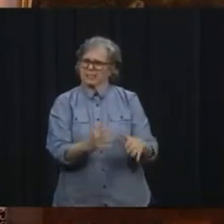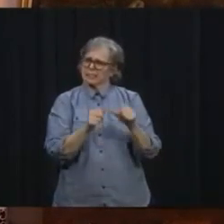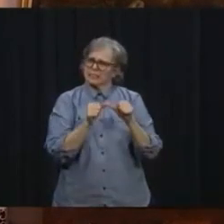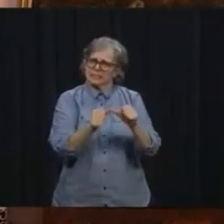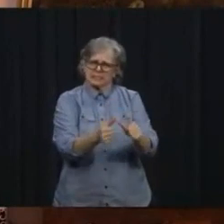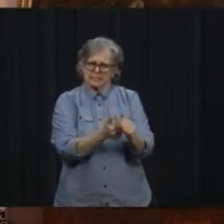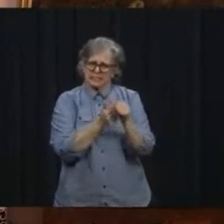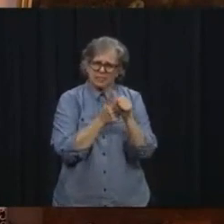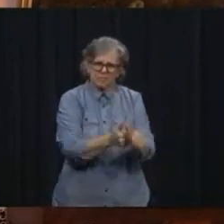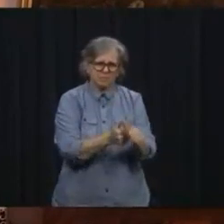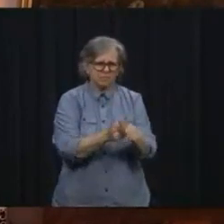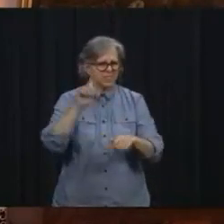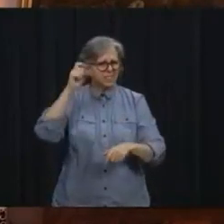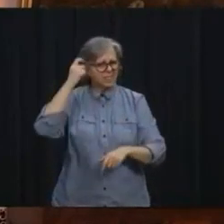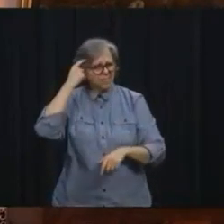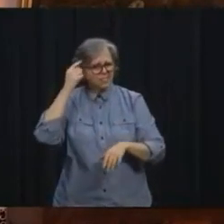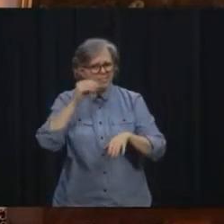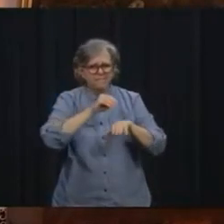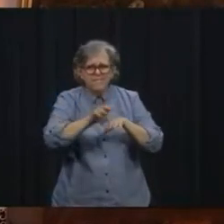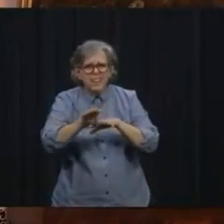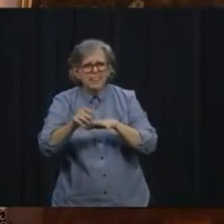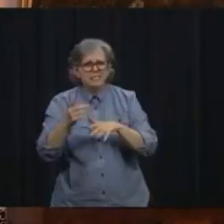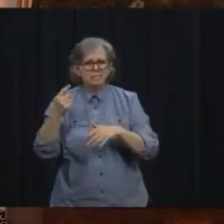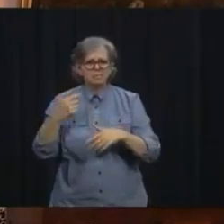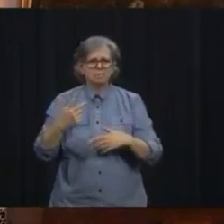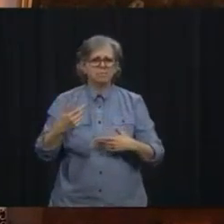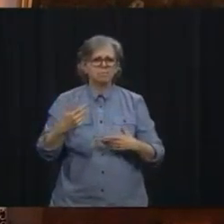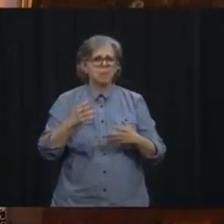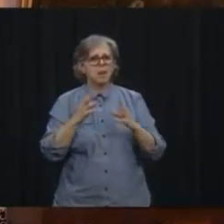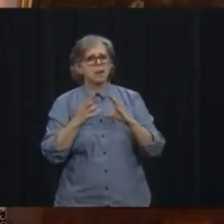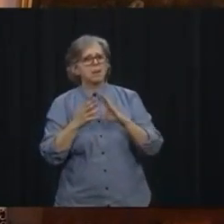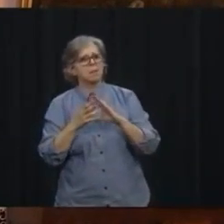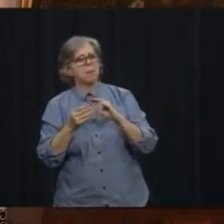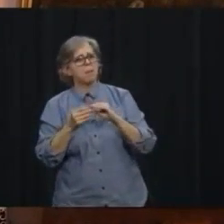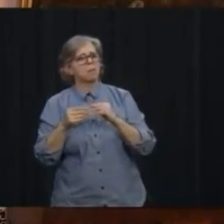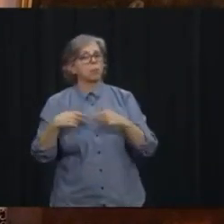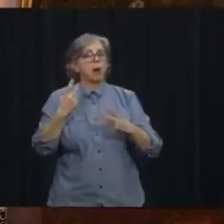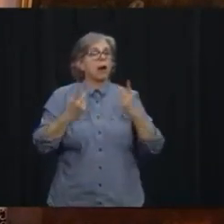few things before I introduce Lori. Amy?